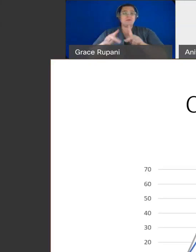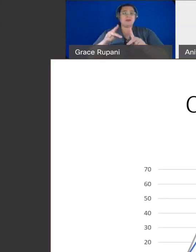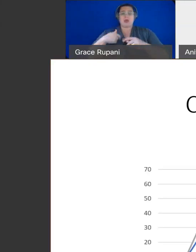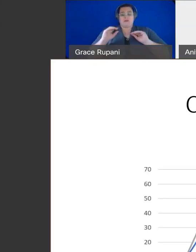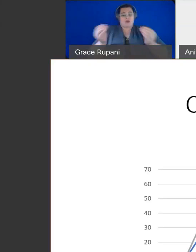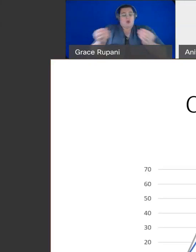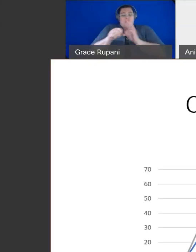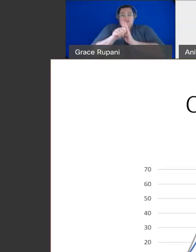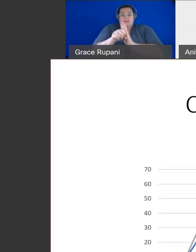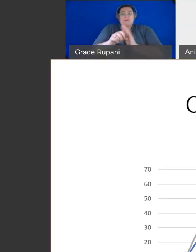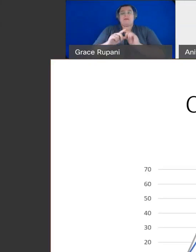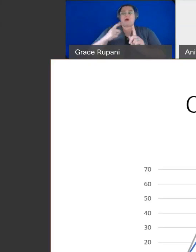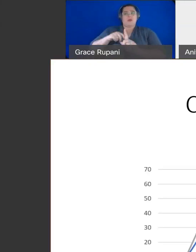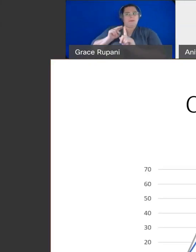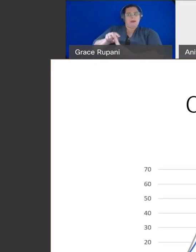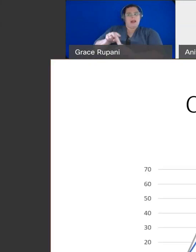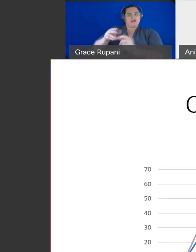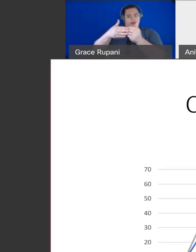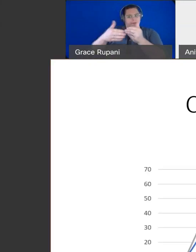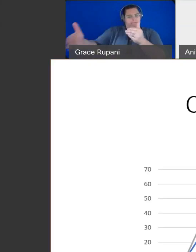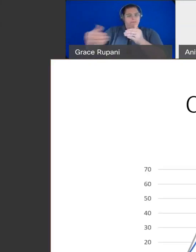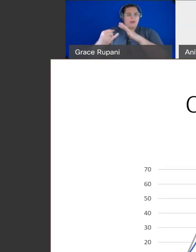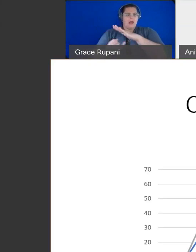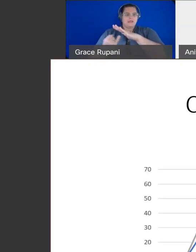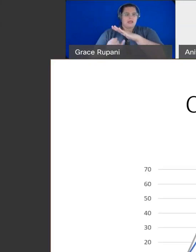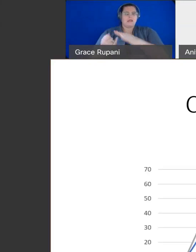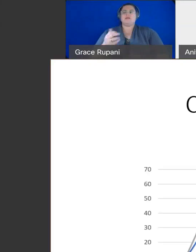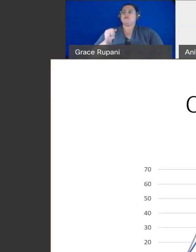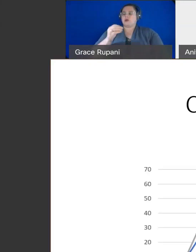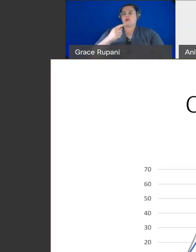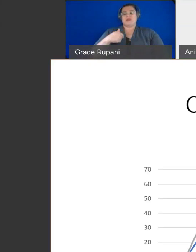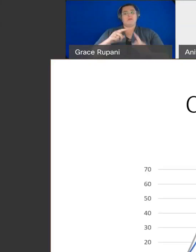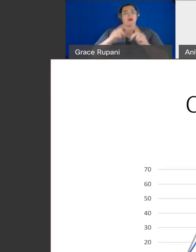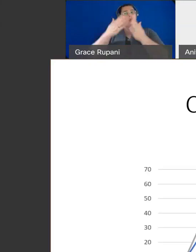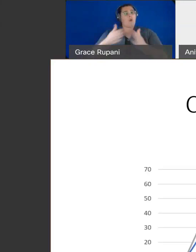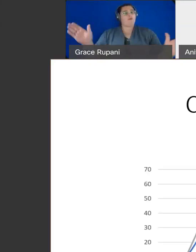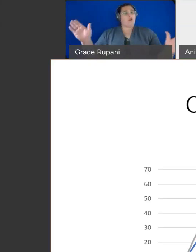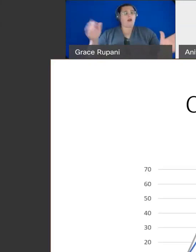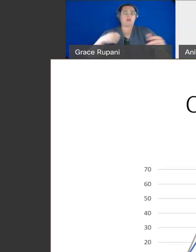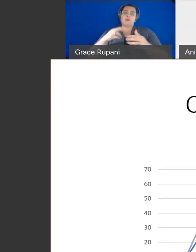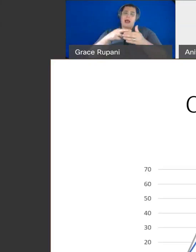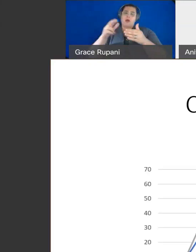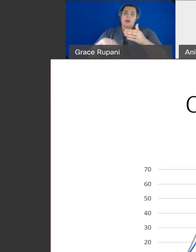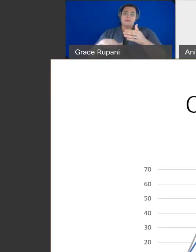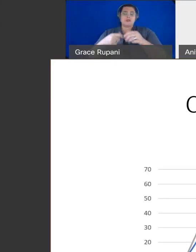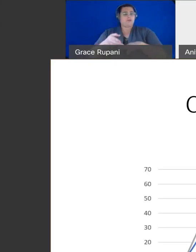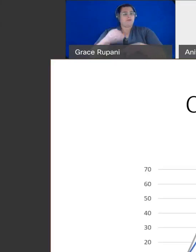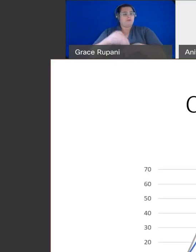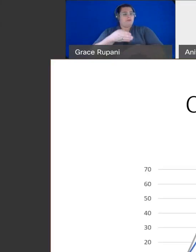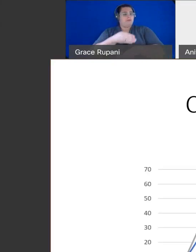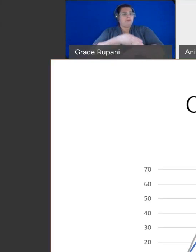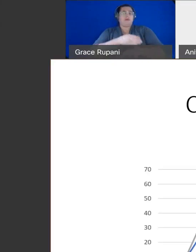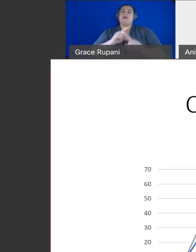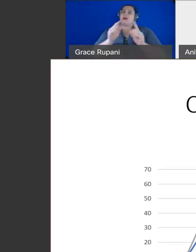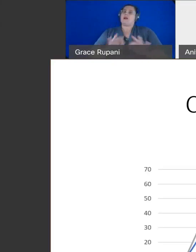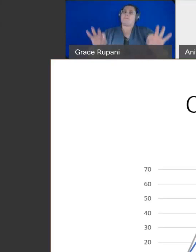throughout. It's very important. Overall, we're seeing some better outcomes. And so it's very important that we stay on top of it and catch it